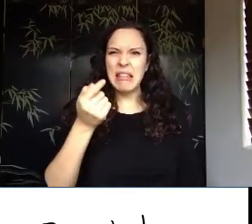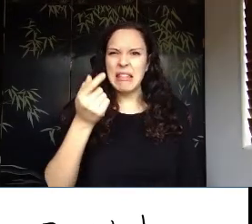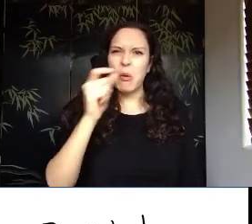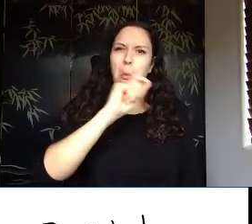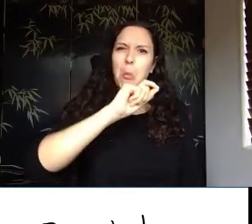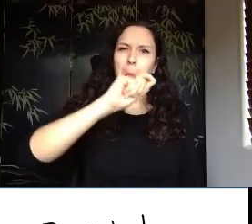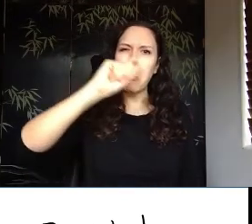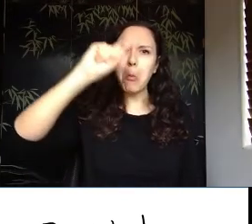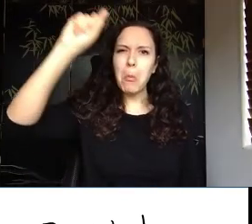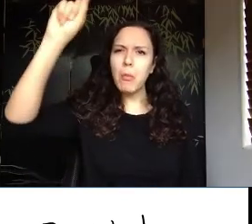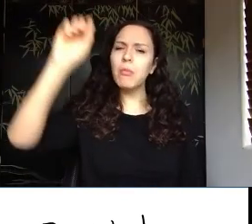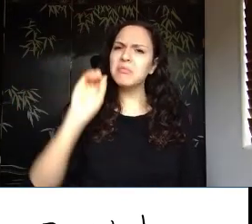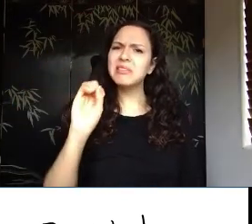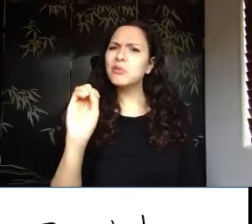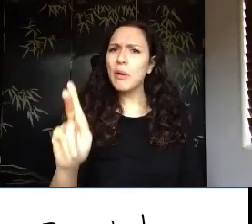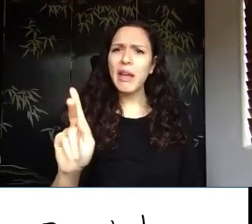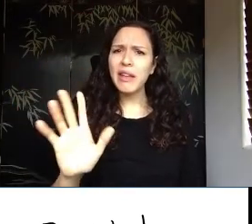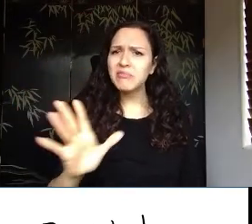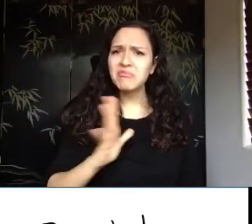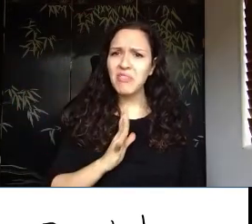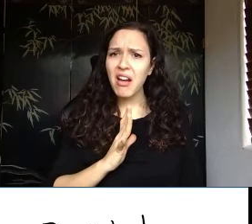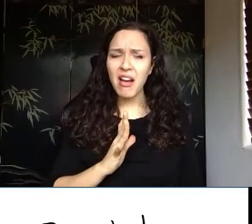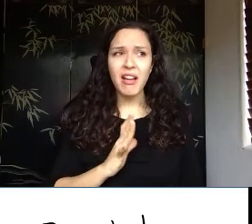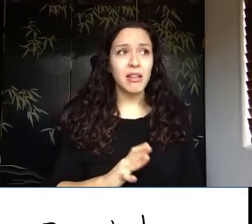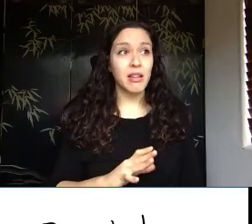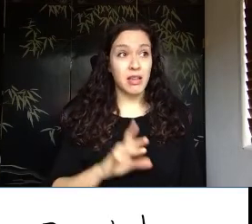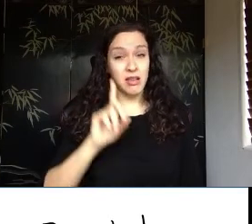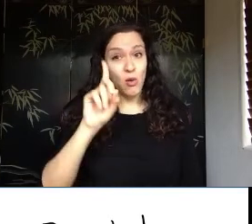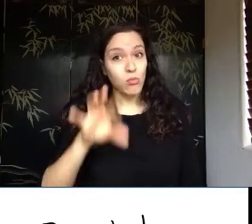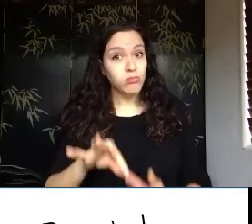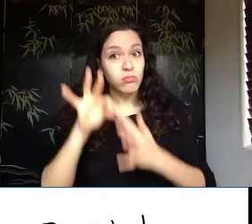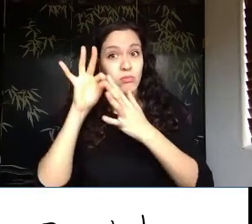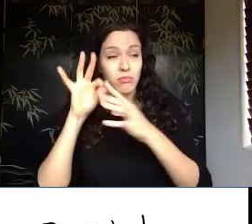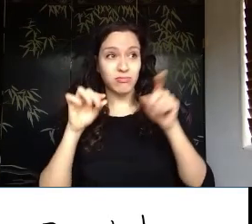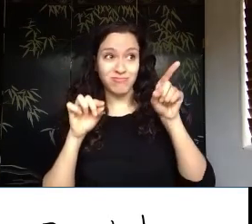shaky, that's okay. As long as you don't have something that looks like this.